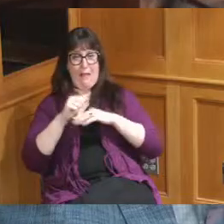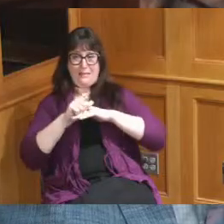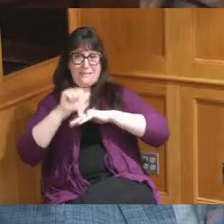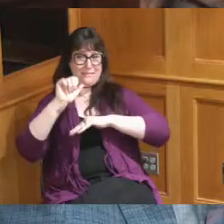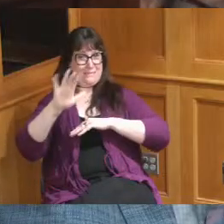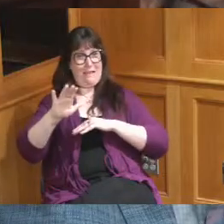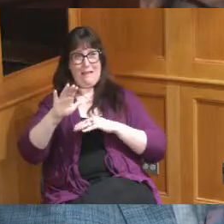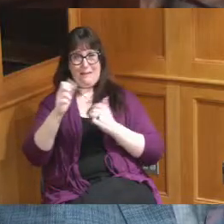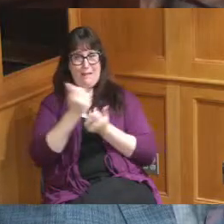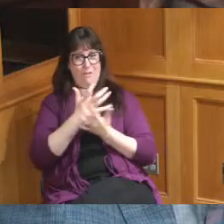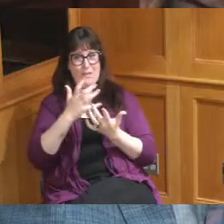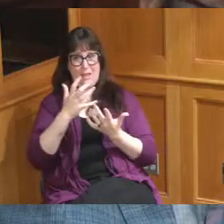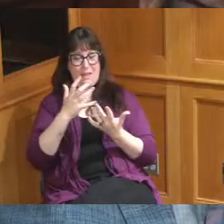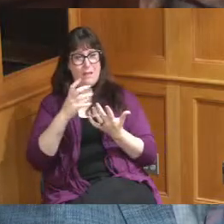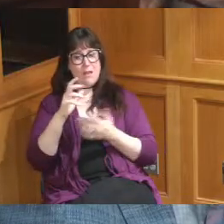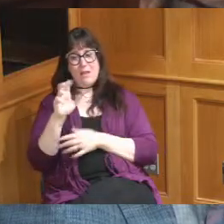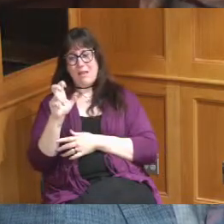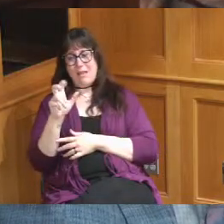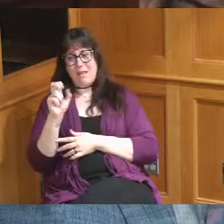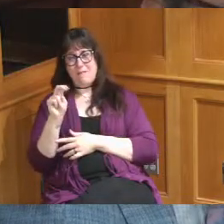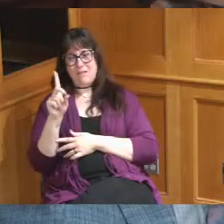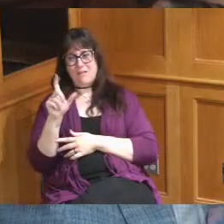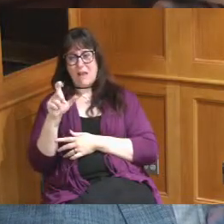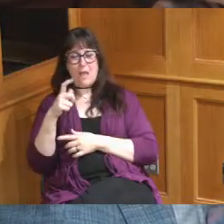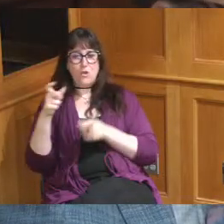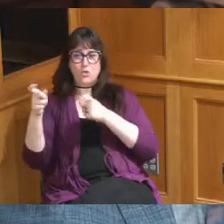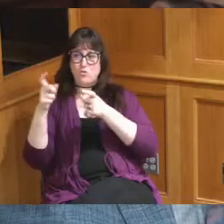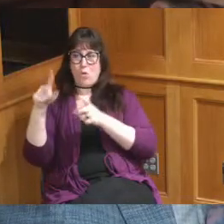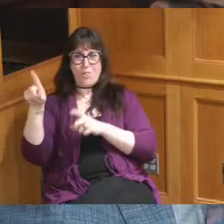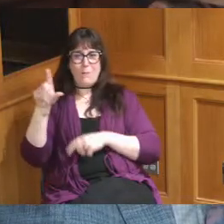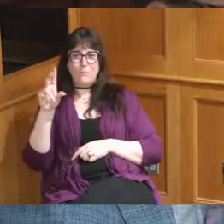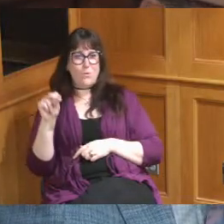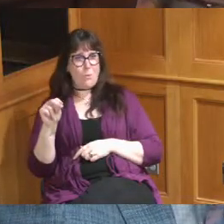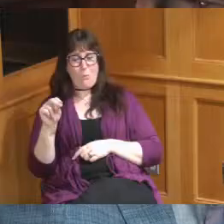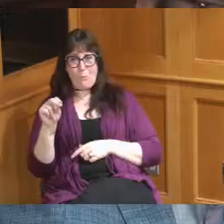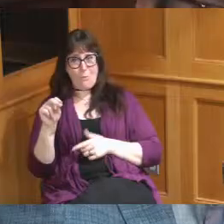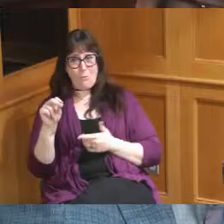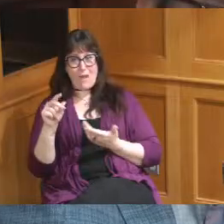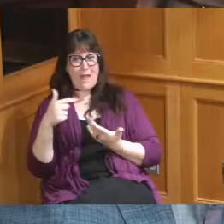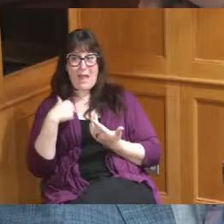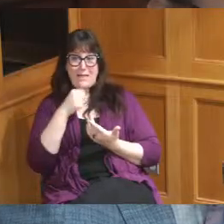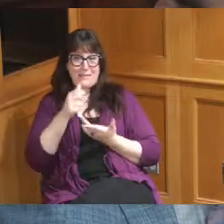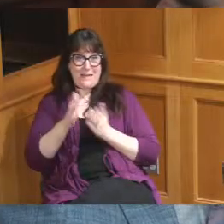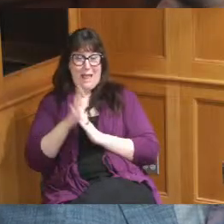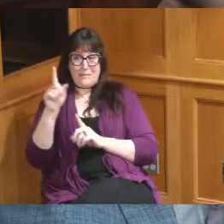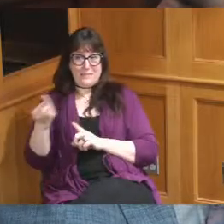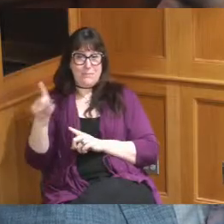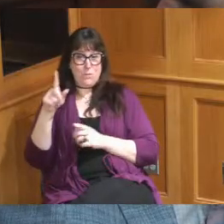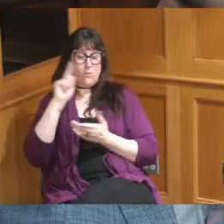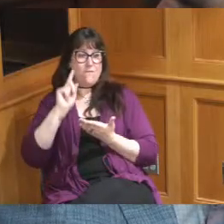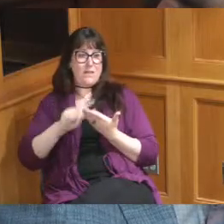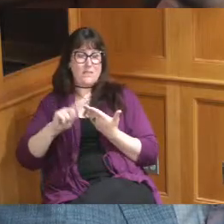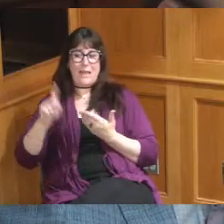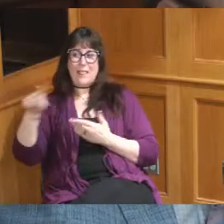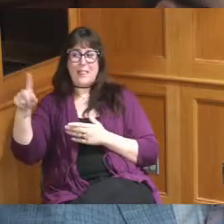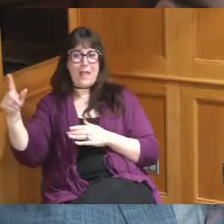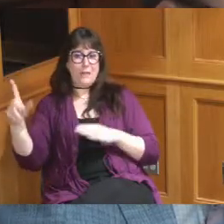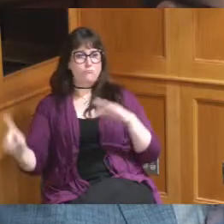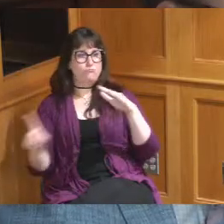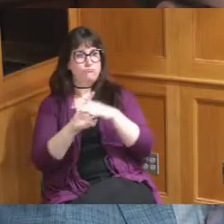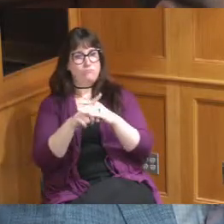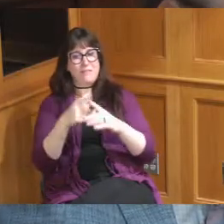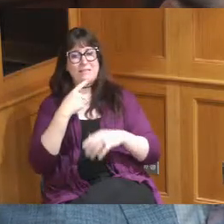over. Evendale, we don't control them. I didn't ask them to do an investigation. They came here and said they were going